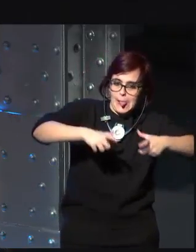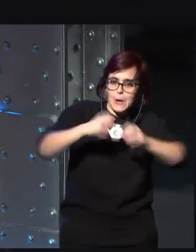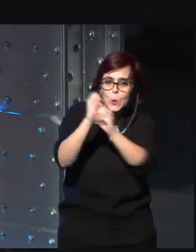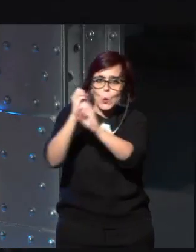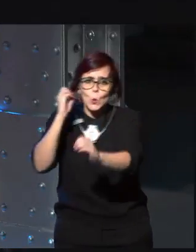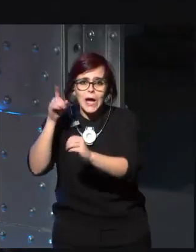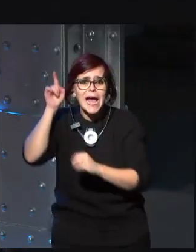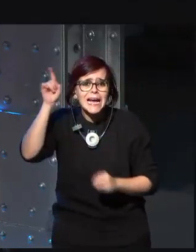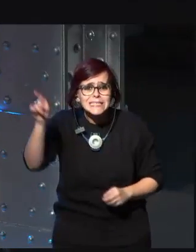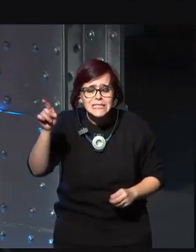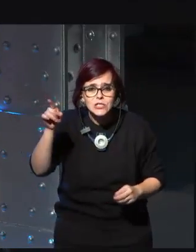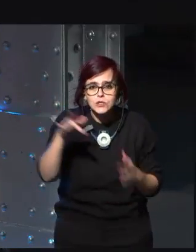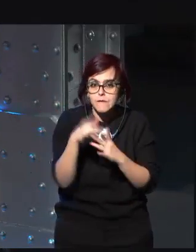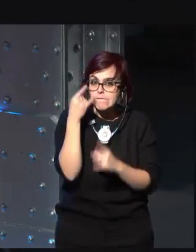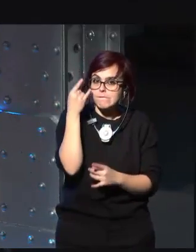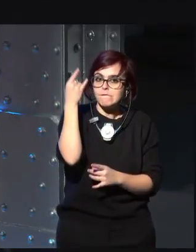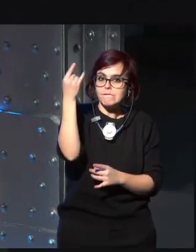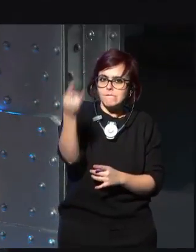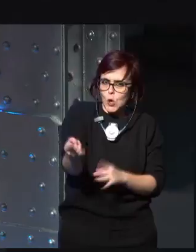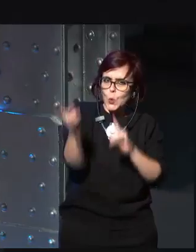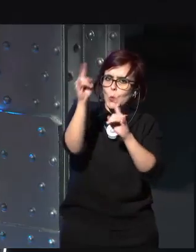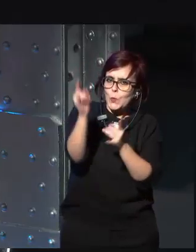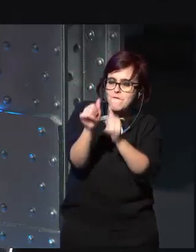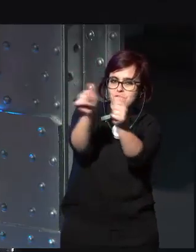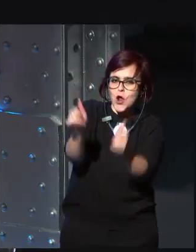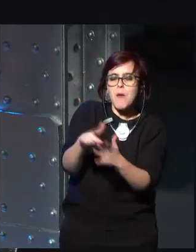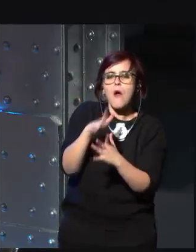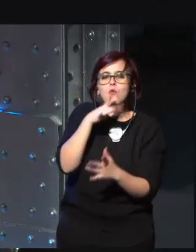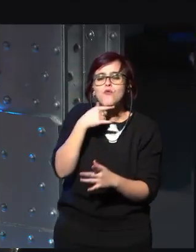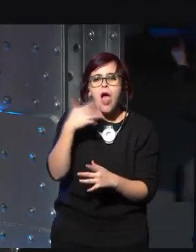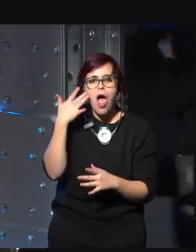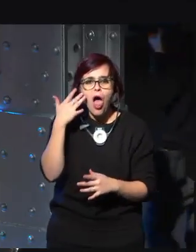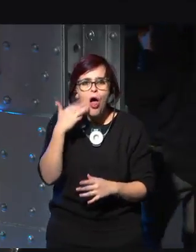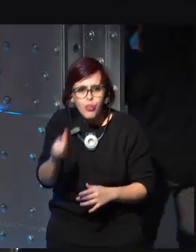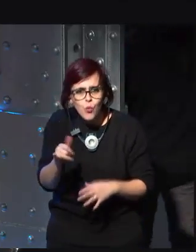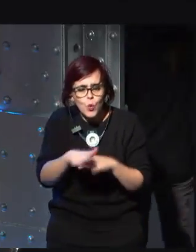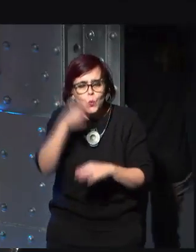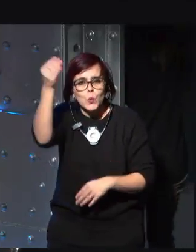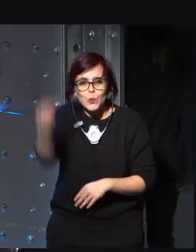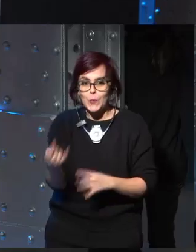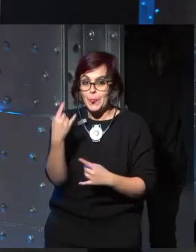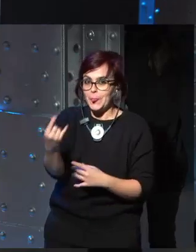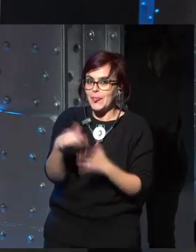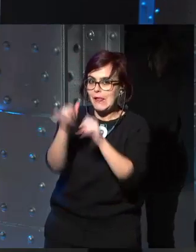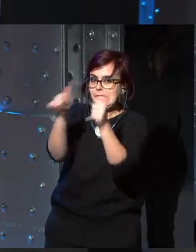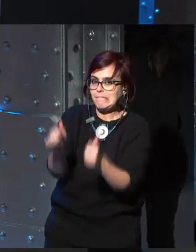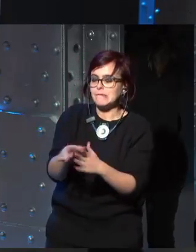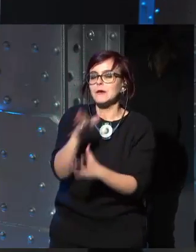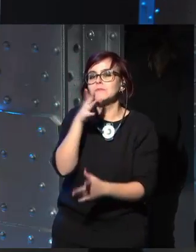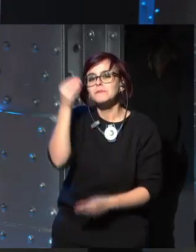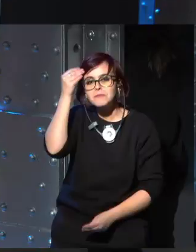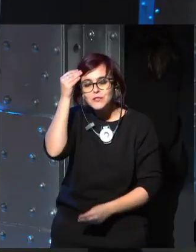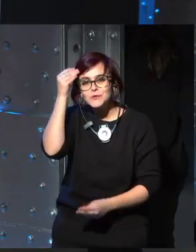to explain it, but there's this beautiful shade of blue, and yeah, I think so. That's the thing that really jumped out at me, is seeing all these things at once, just